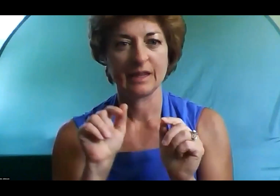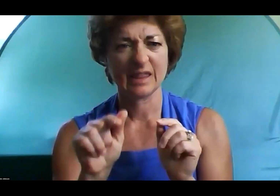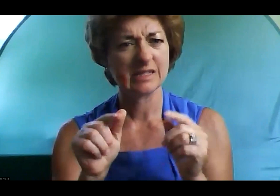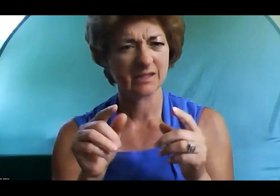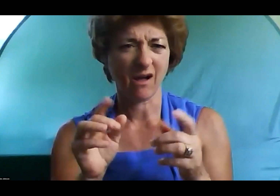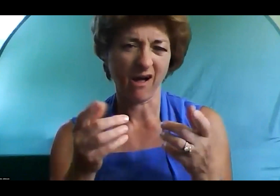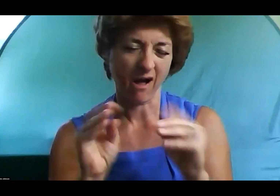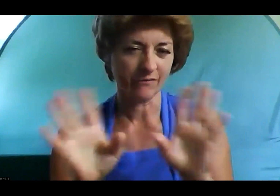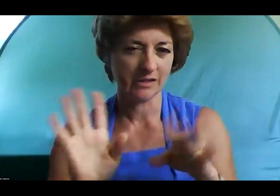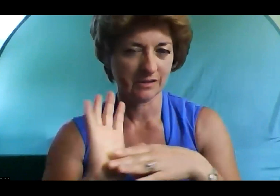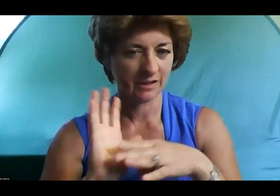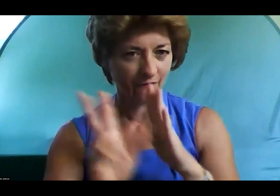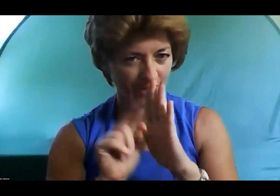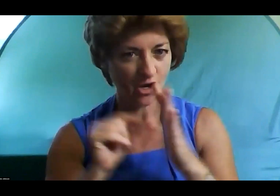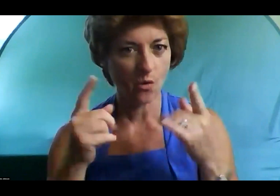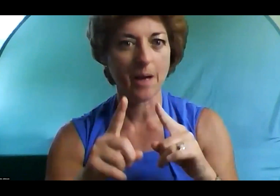ago. So